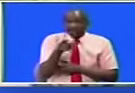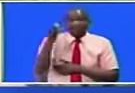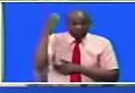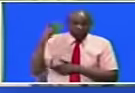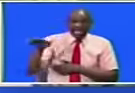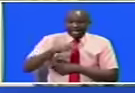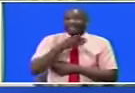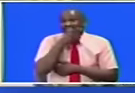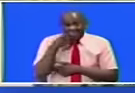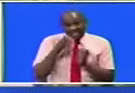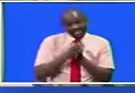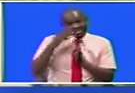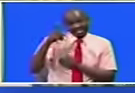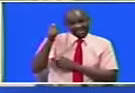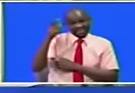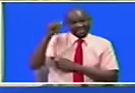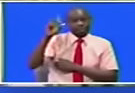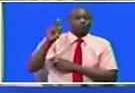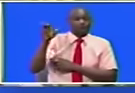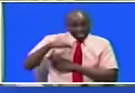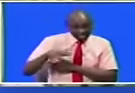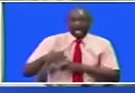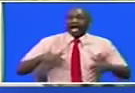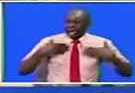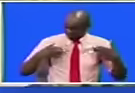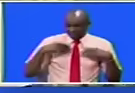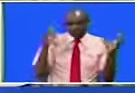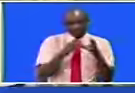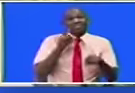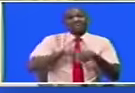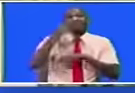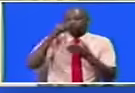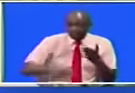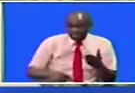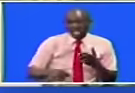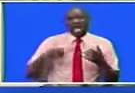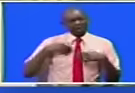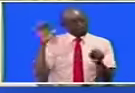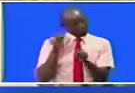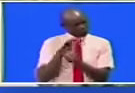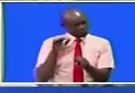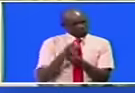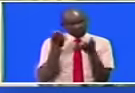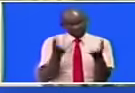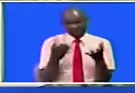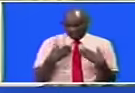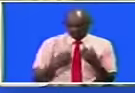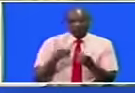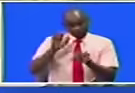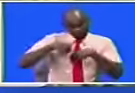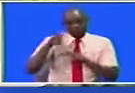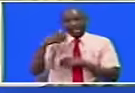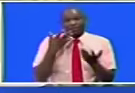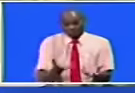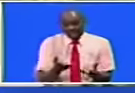community in Katilu, Turkana County, is a happy lot after abandoning pastoralism for subsistence farming, which is